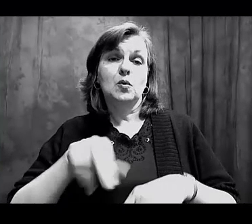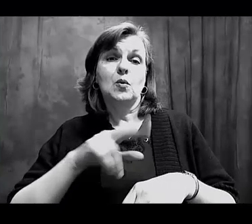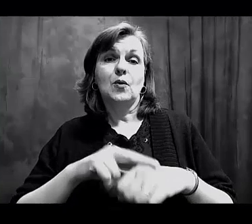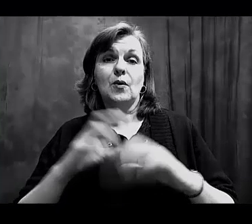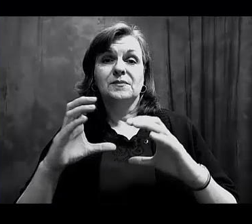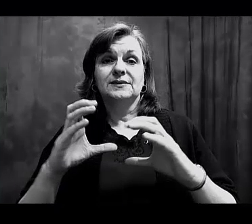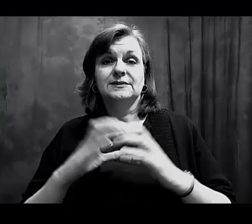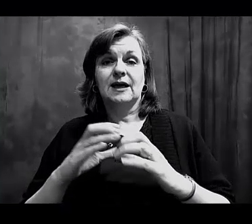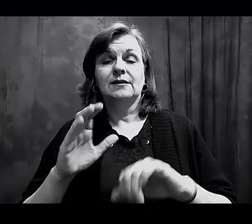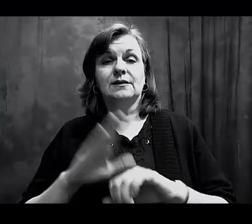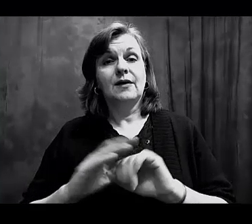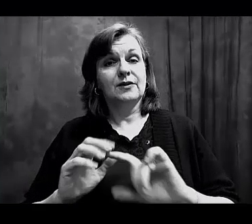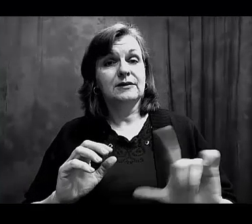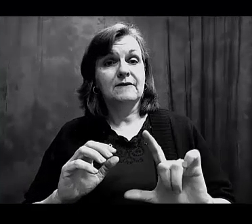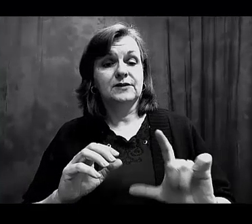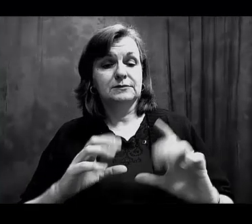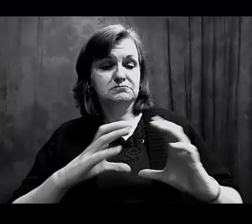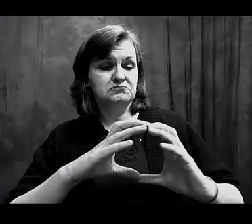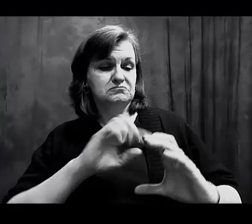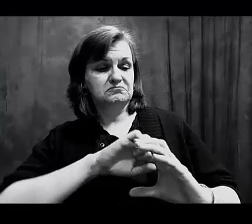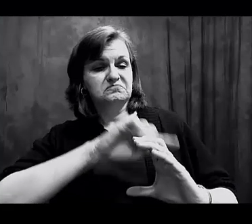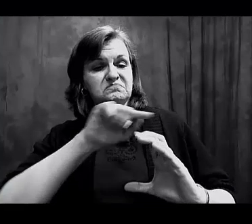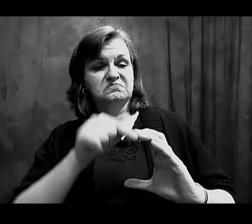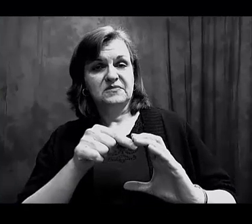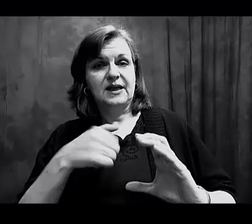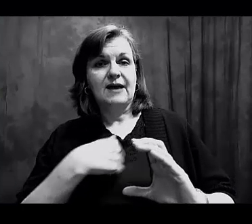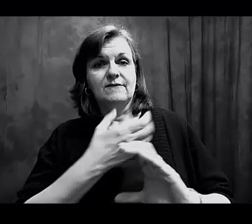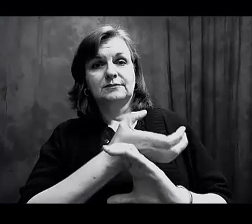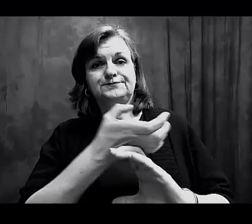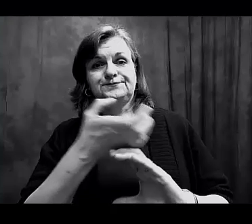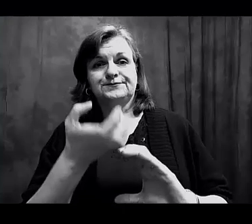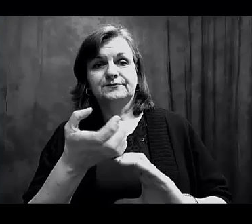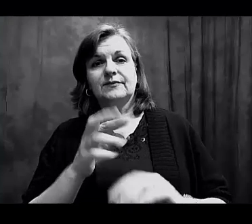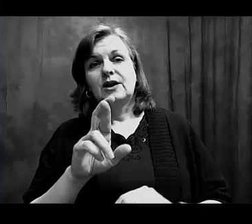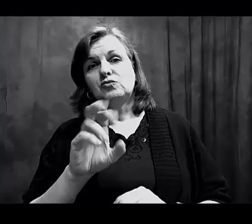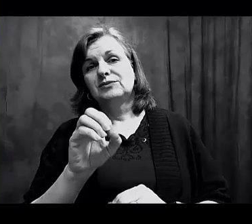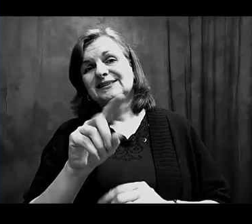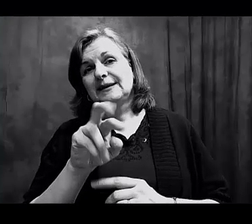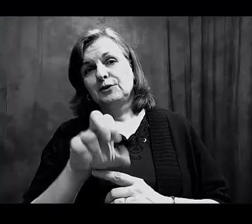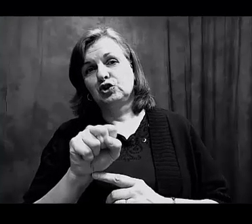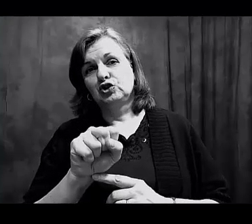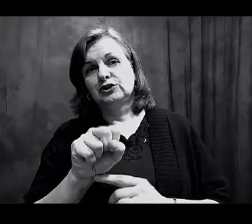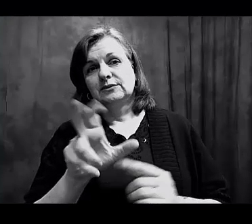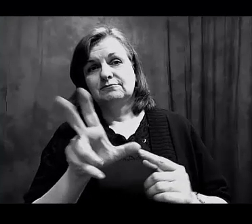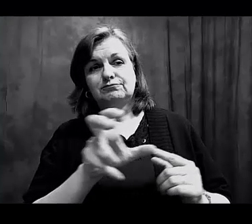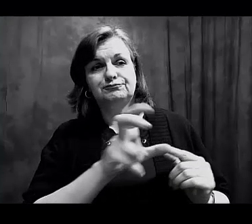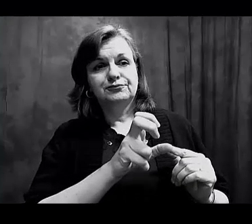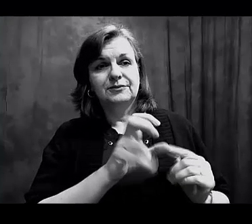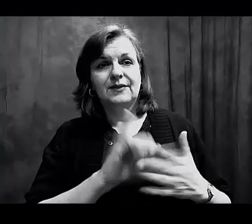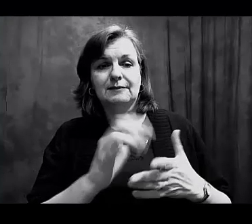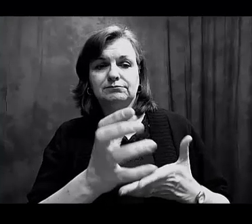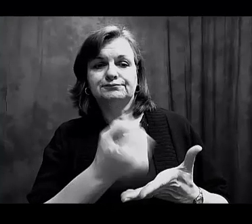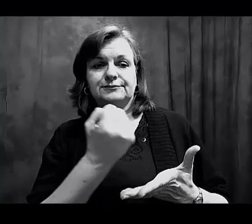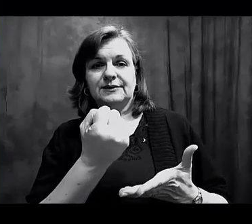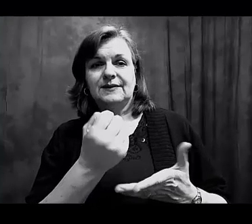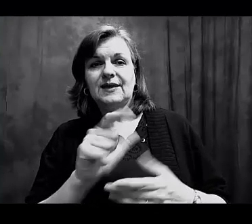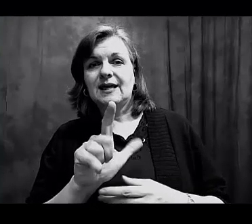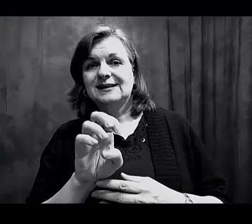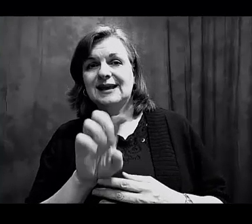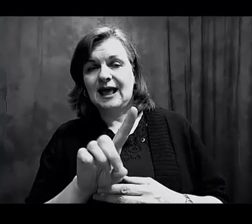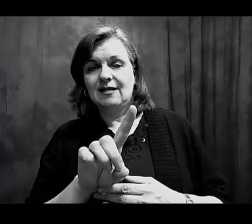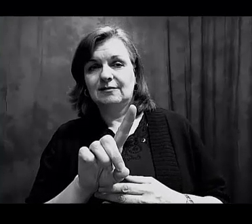Okay? So in the case of our normal cells, we've got lots of these LDL